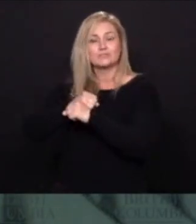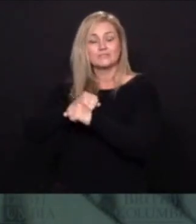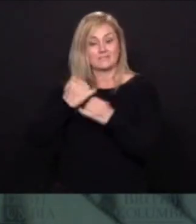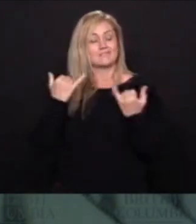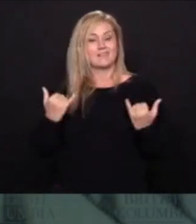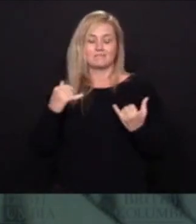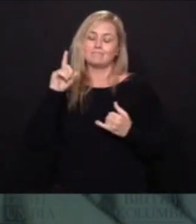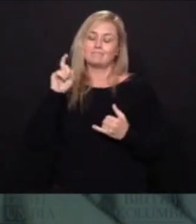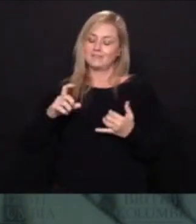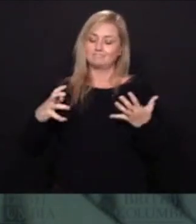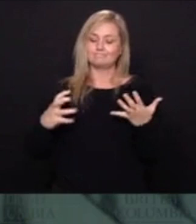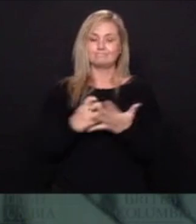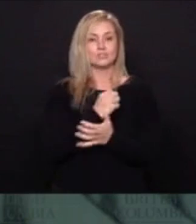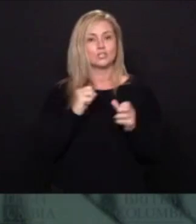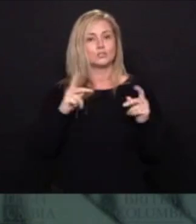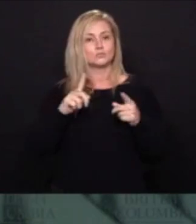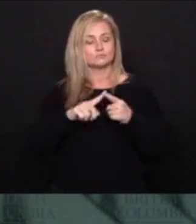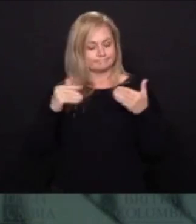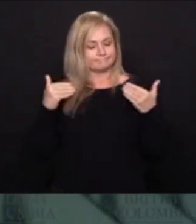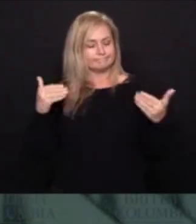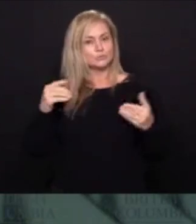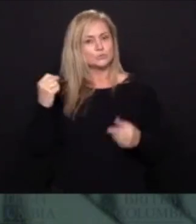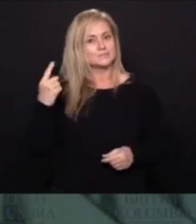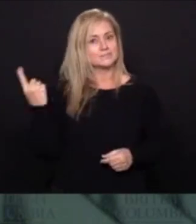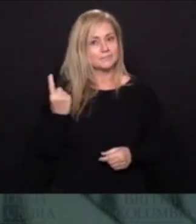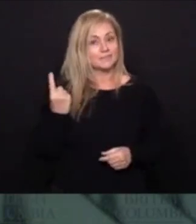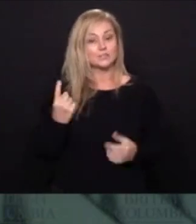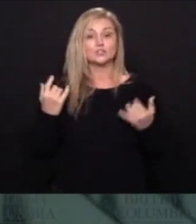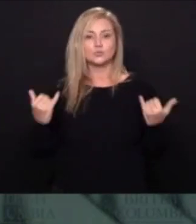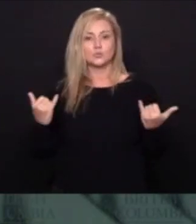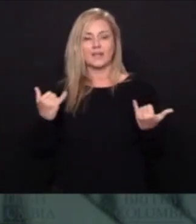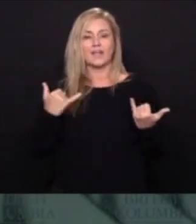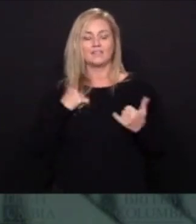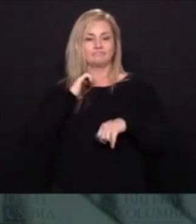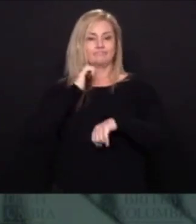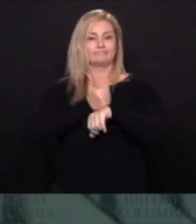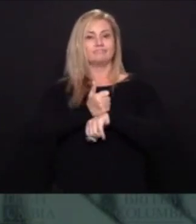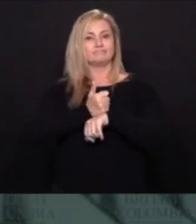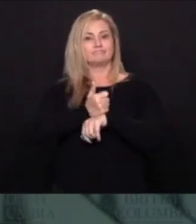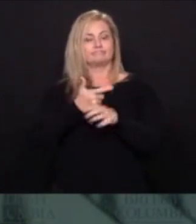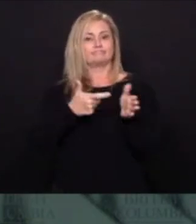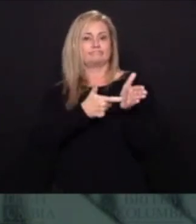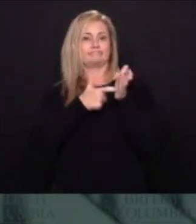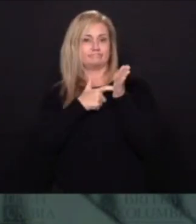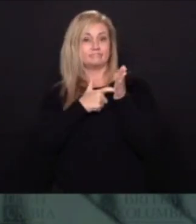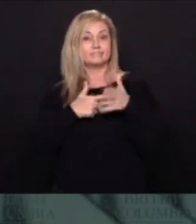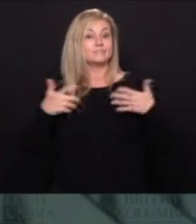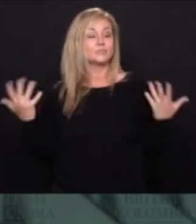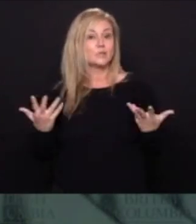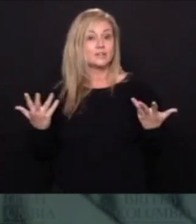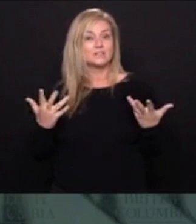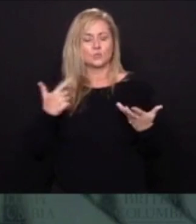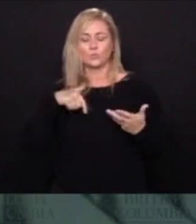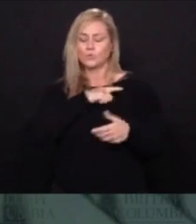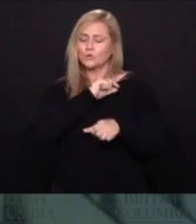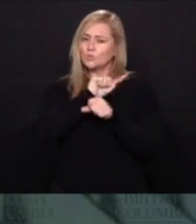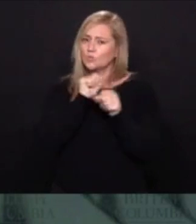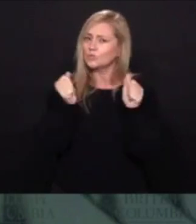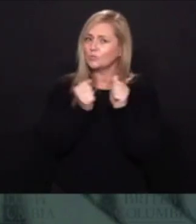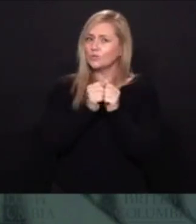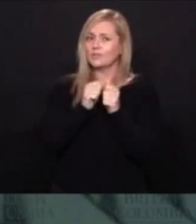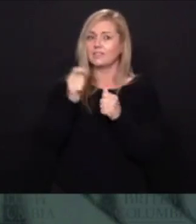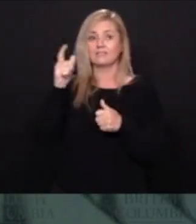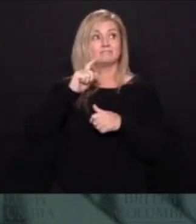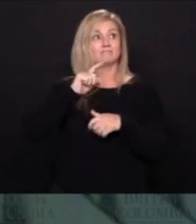now. That is why today I am enacting an order in coordination and collaboration with